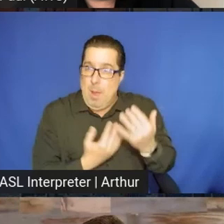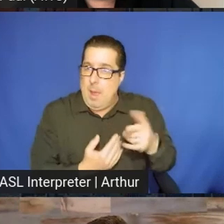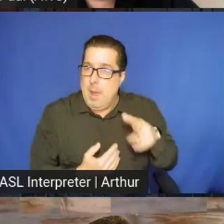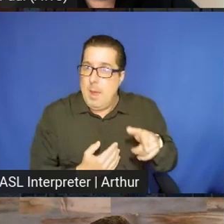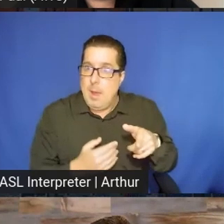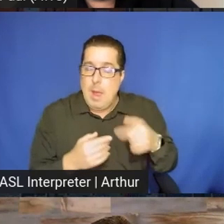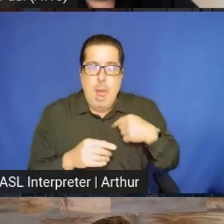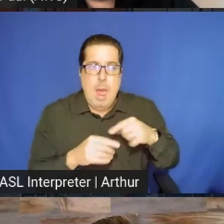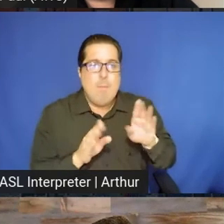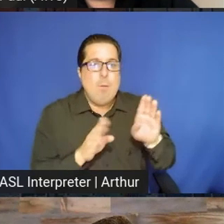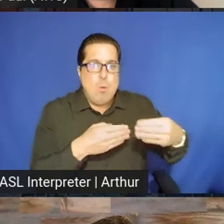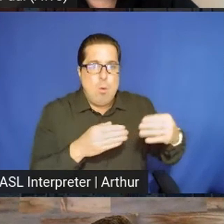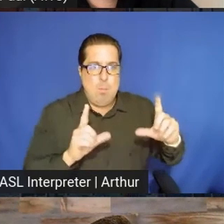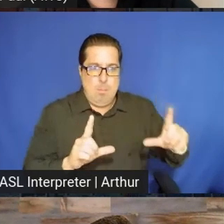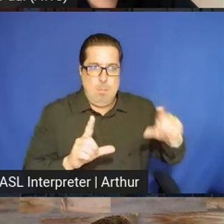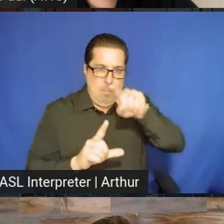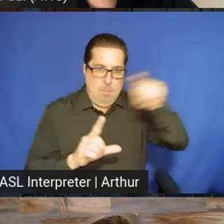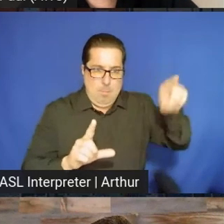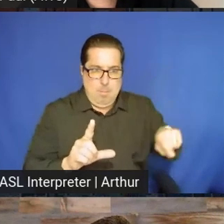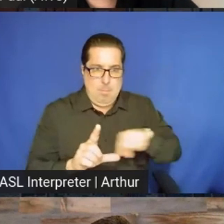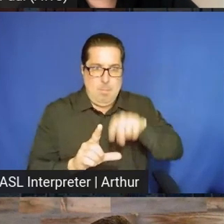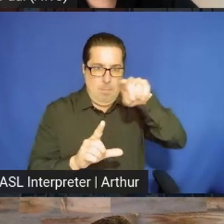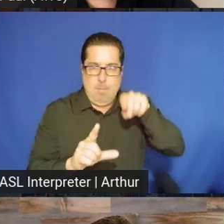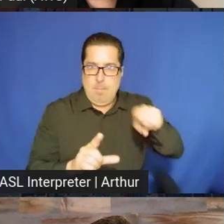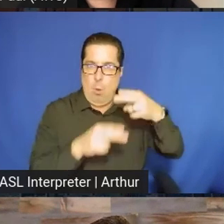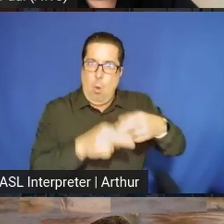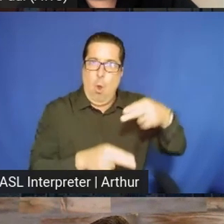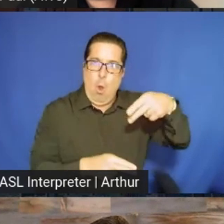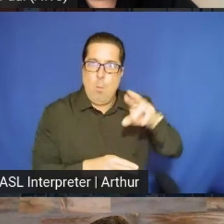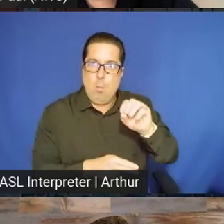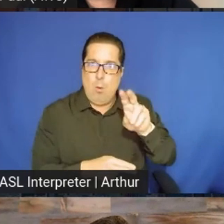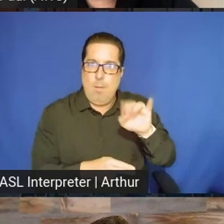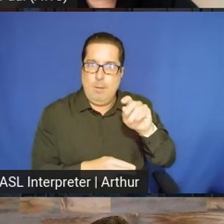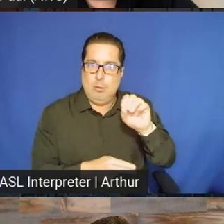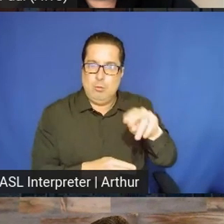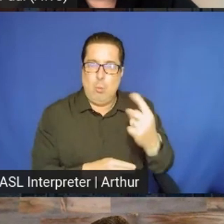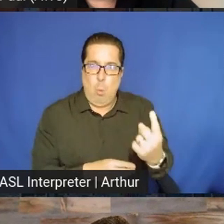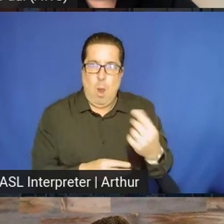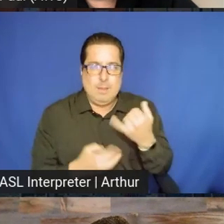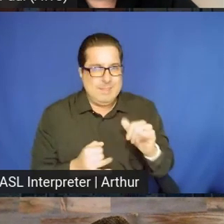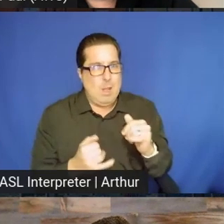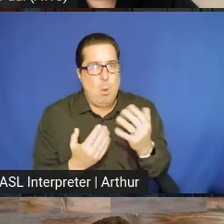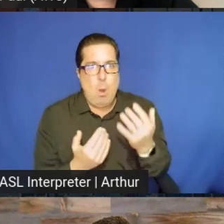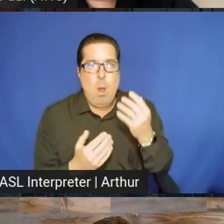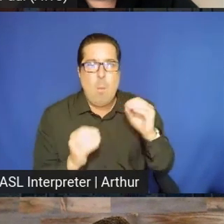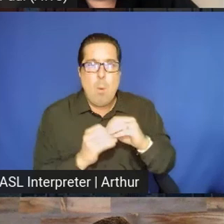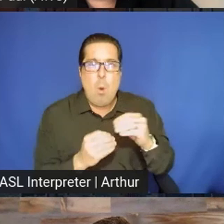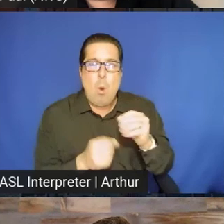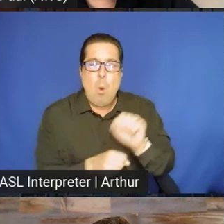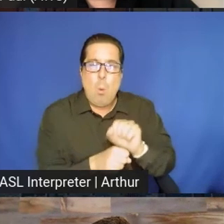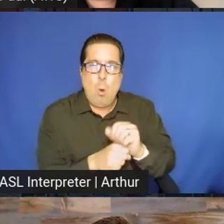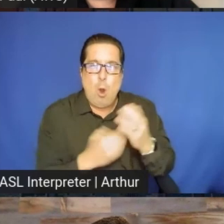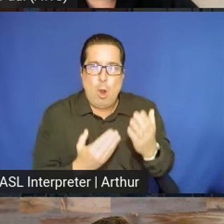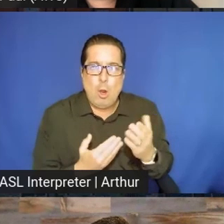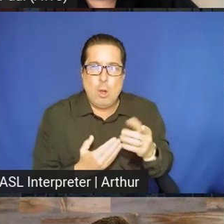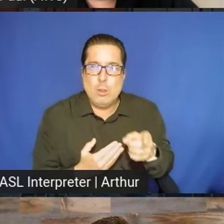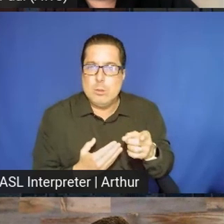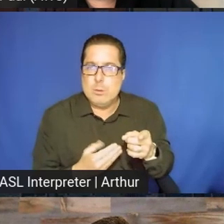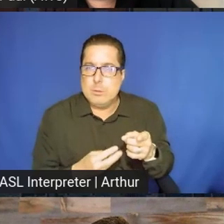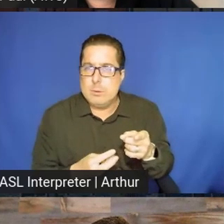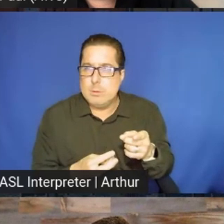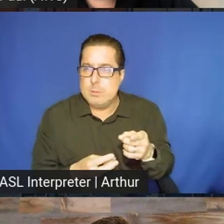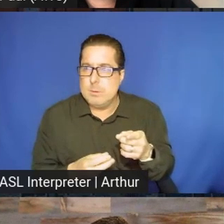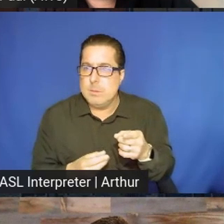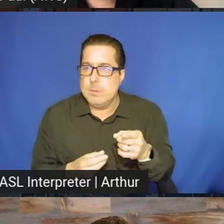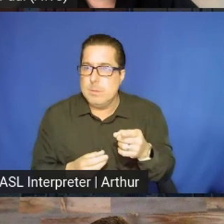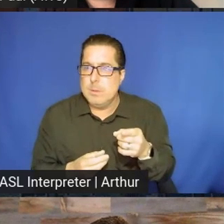provision one. And then we still are missing more workers on this, or more capacity on the second